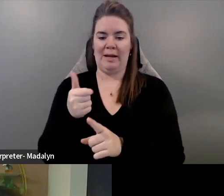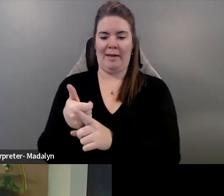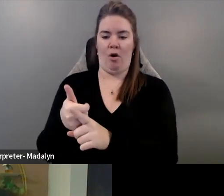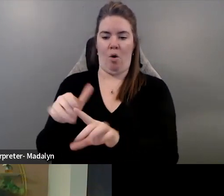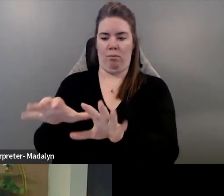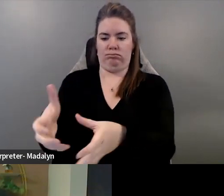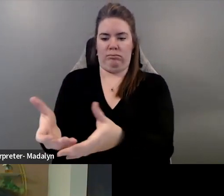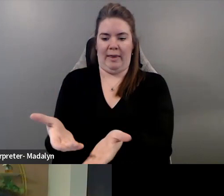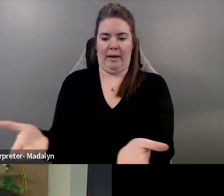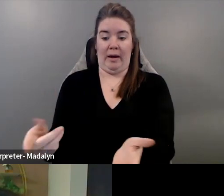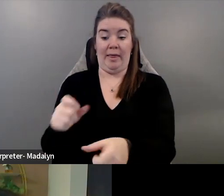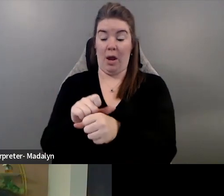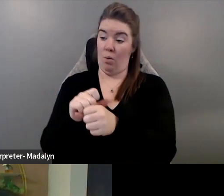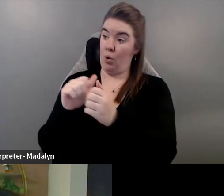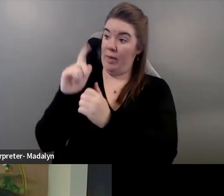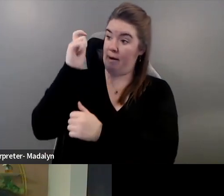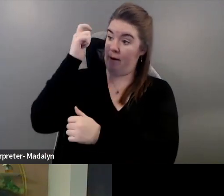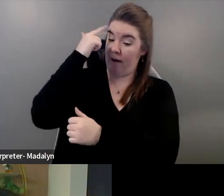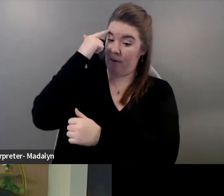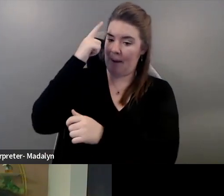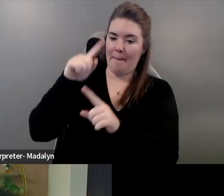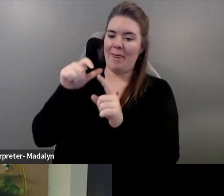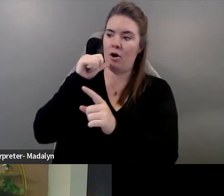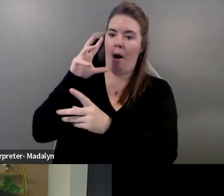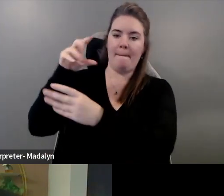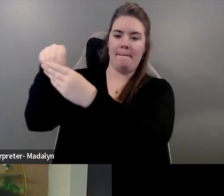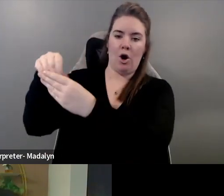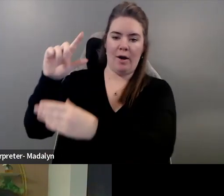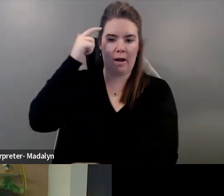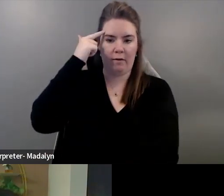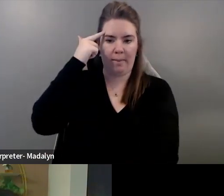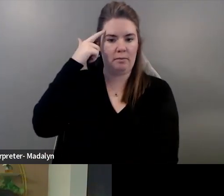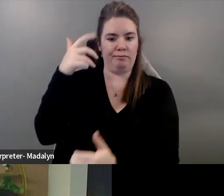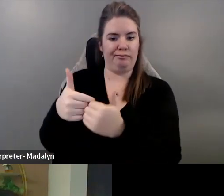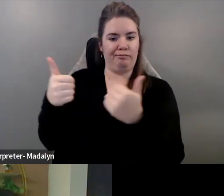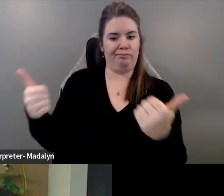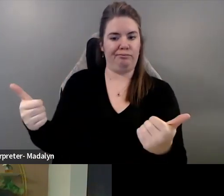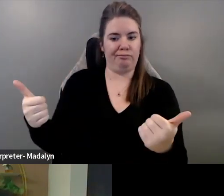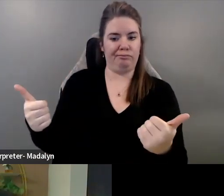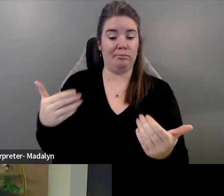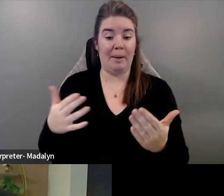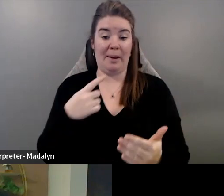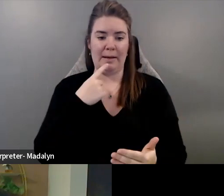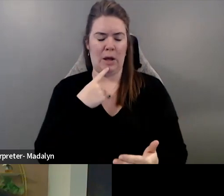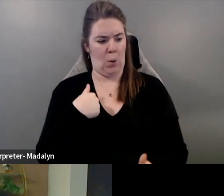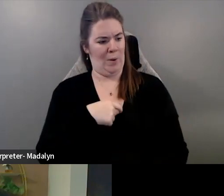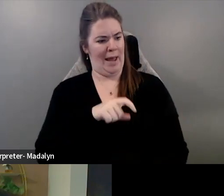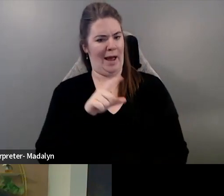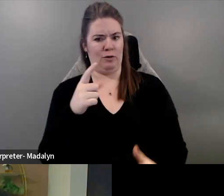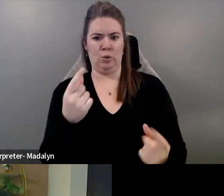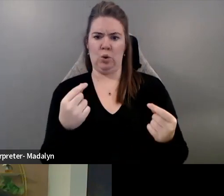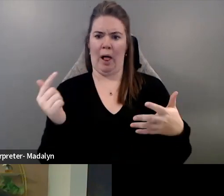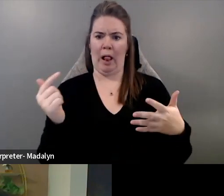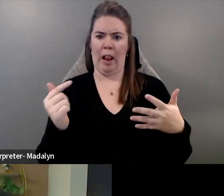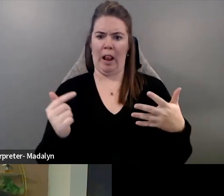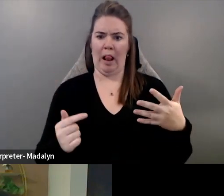They work with the government. They're not part of the government, right? So even though they might be saying, hey, here's what we got to do, that's not